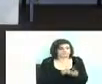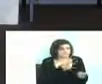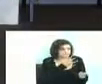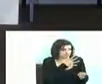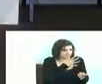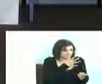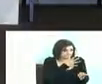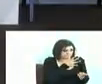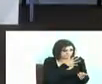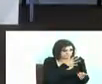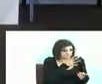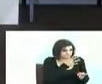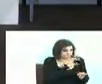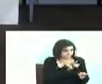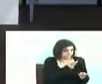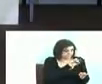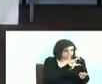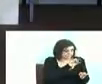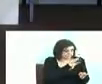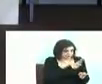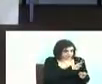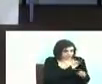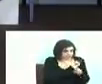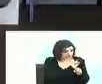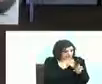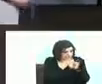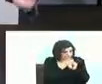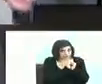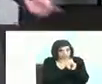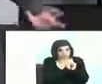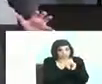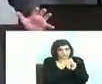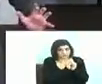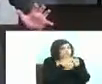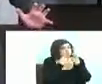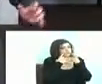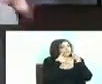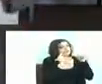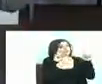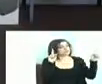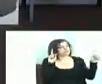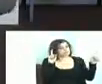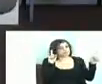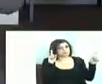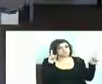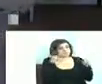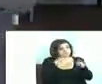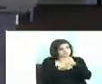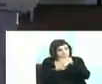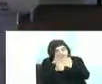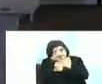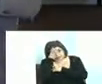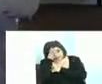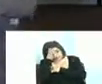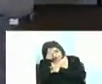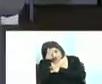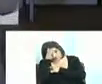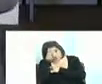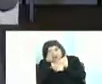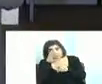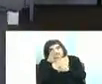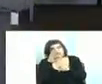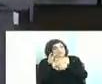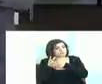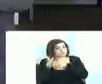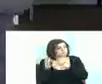Mama and Jacob actually work together and they actually succeed in tricking the father and they get